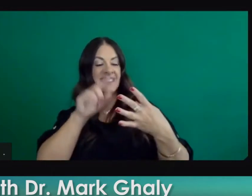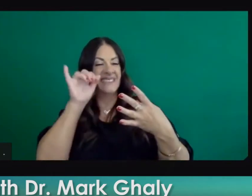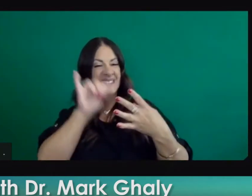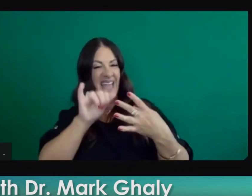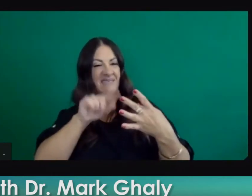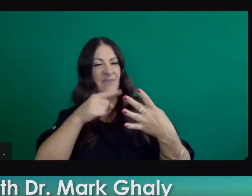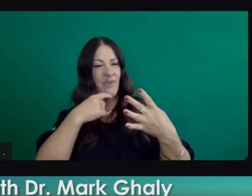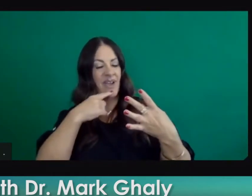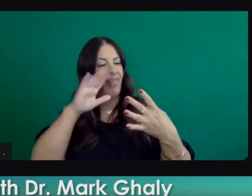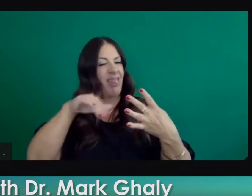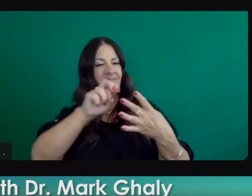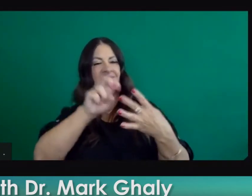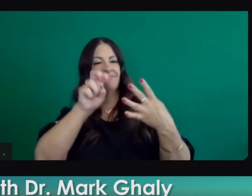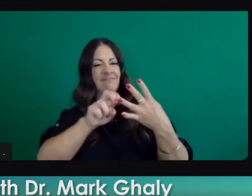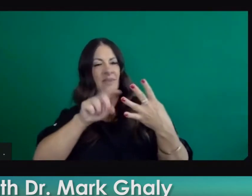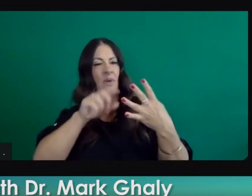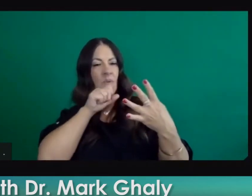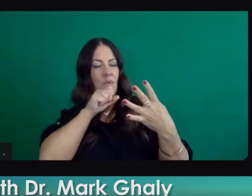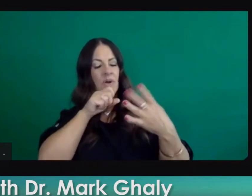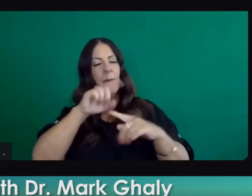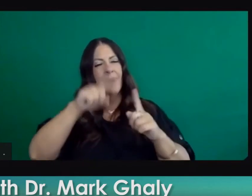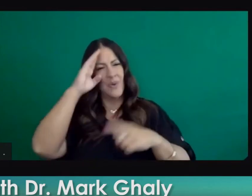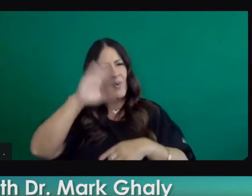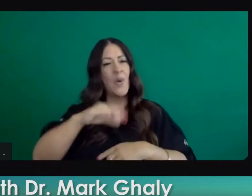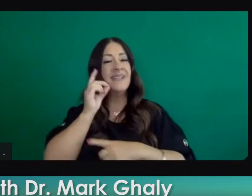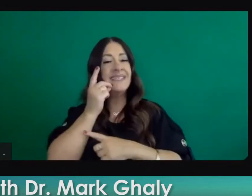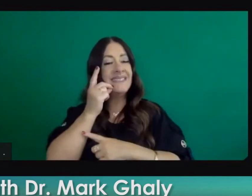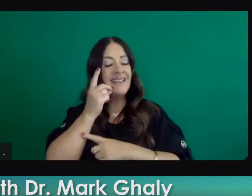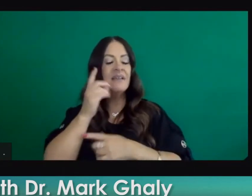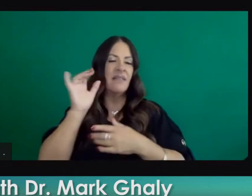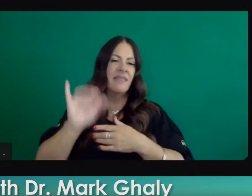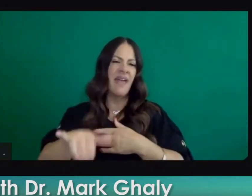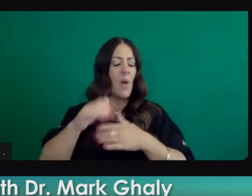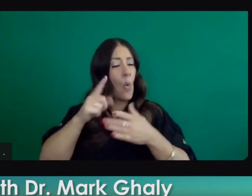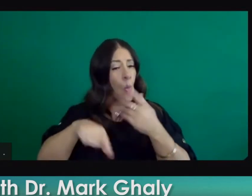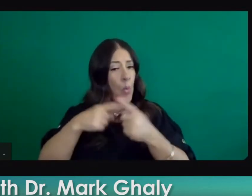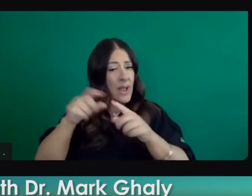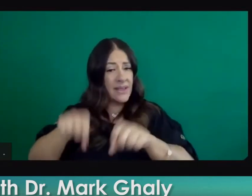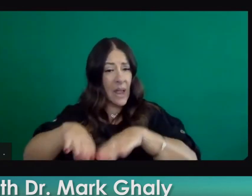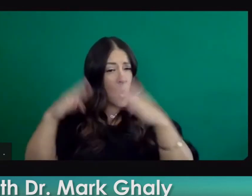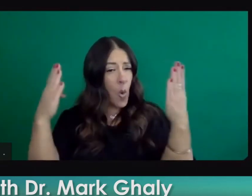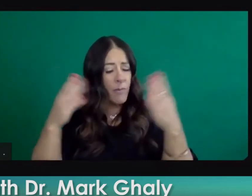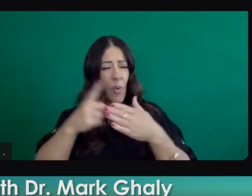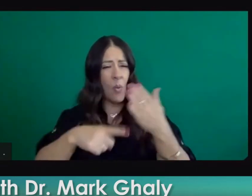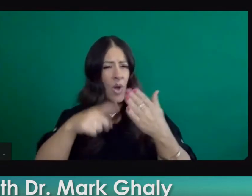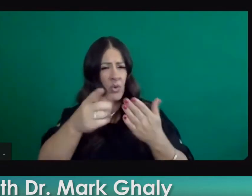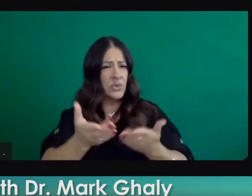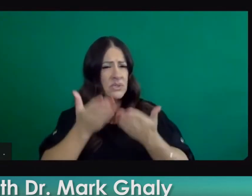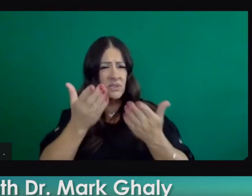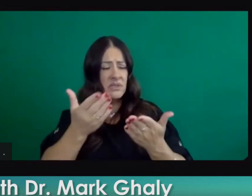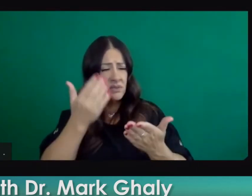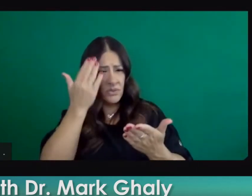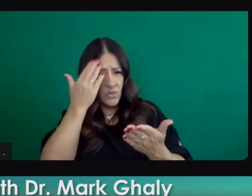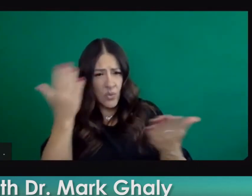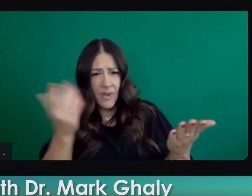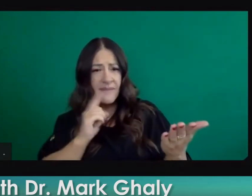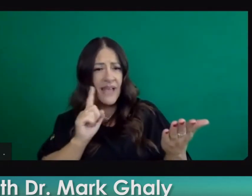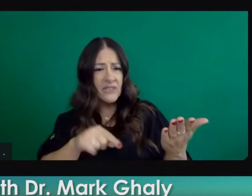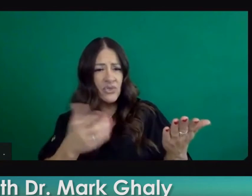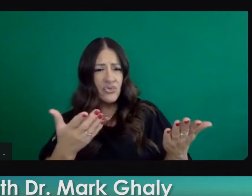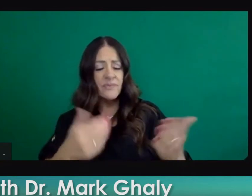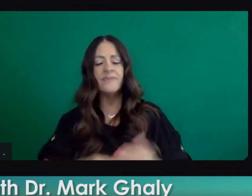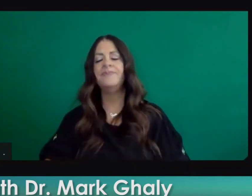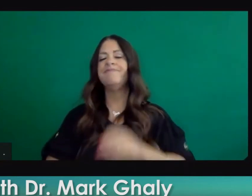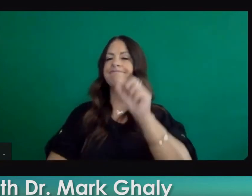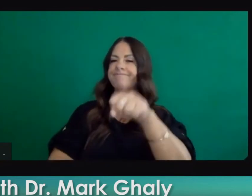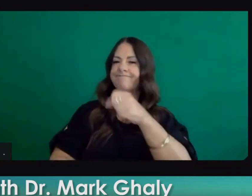Disneyland. But I was just wondering if you could clarify the situation with theme parks and where you're at. Sure. Thanks for the question. And we're working hard